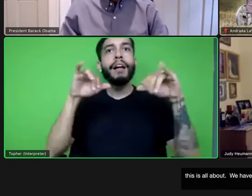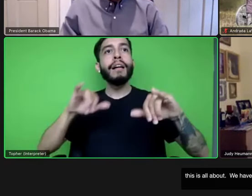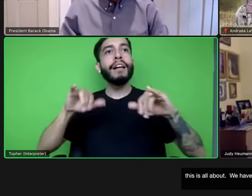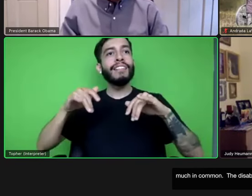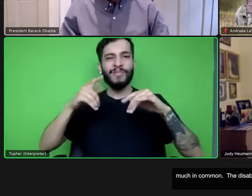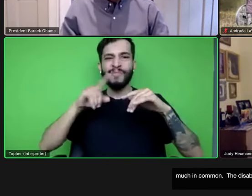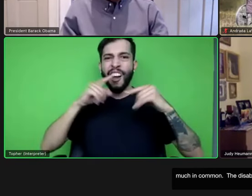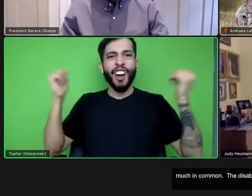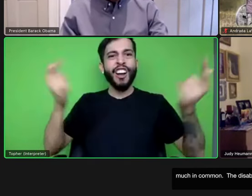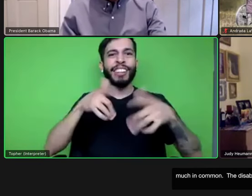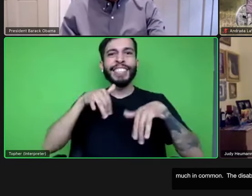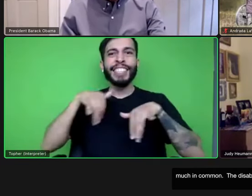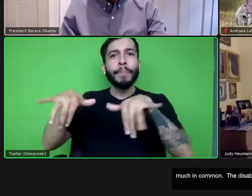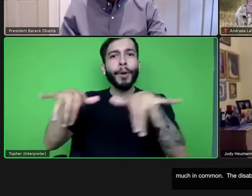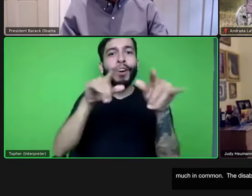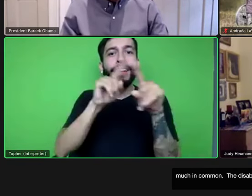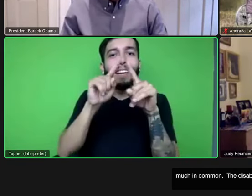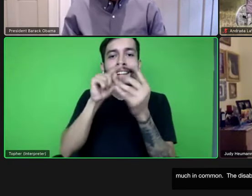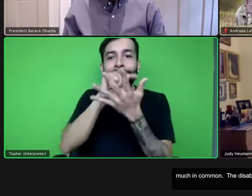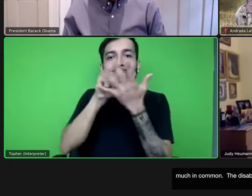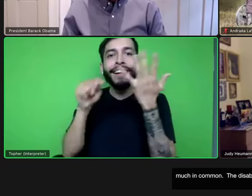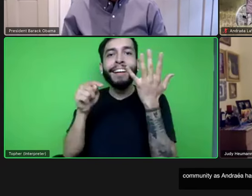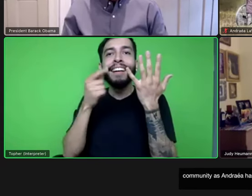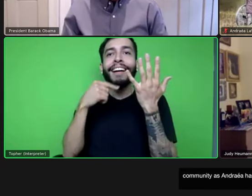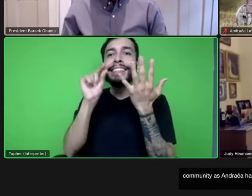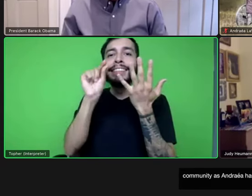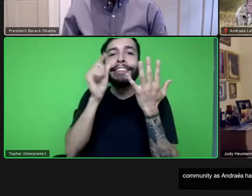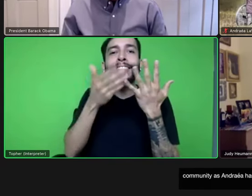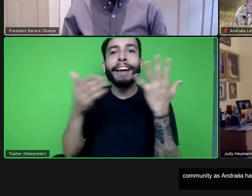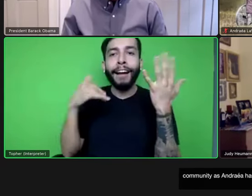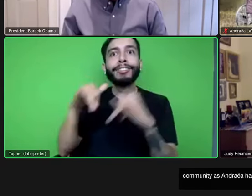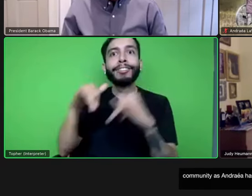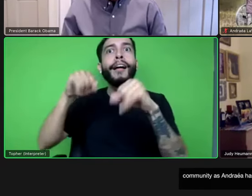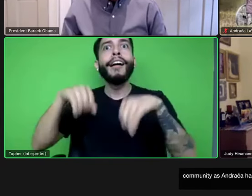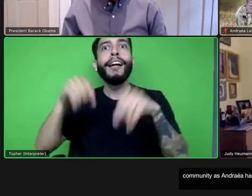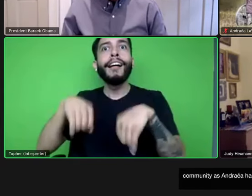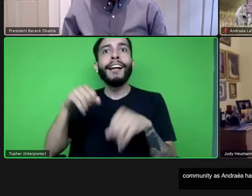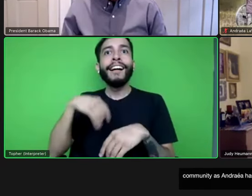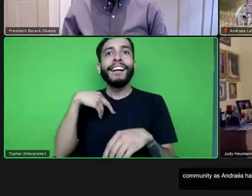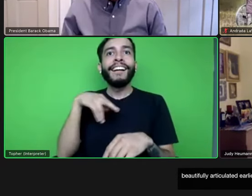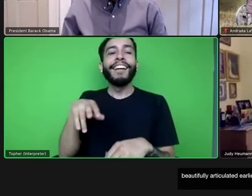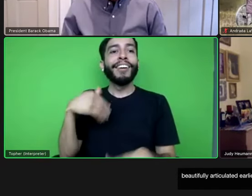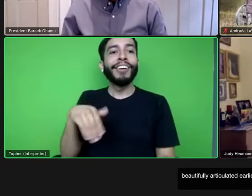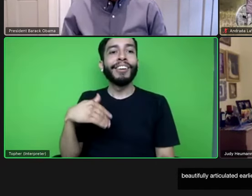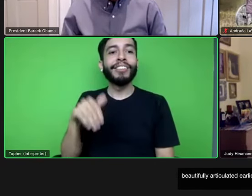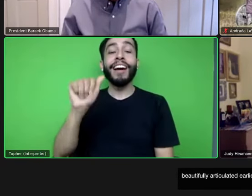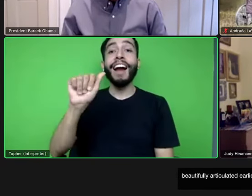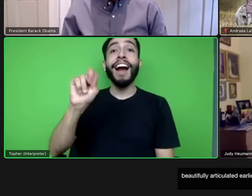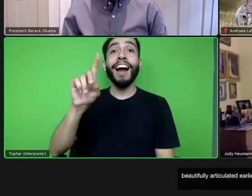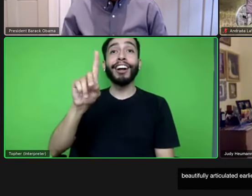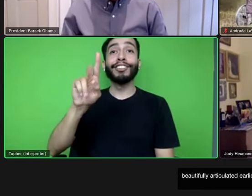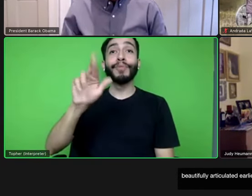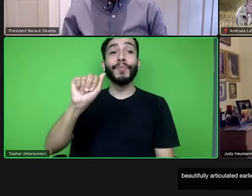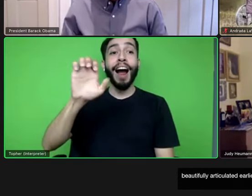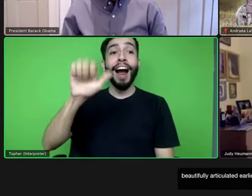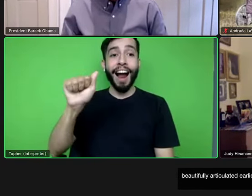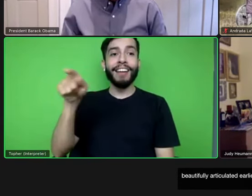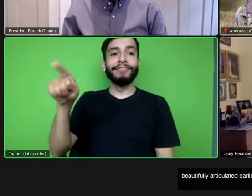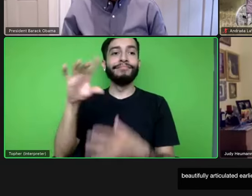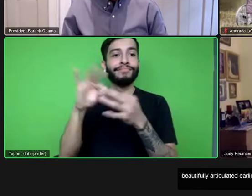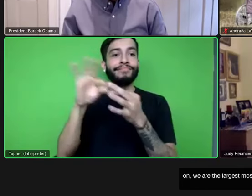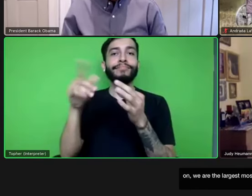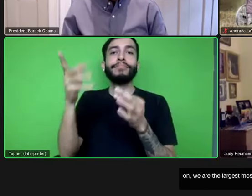Andrea has, you know, beautifully articulated earlier on, we are the largest, most diverse community.